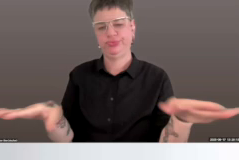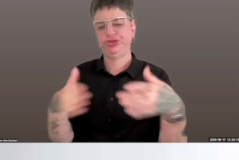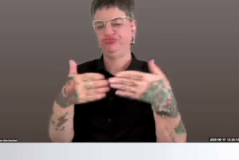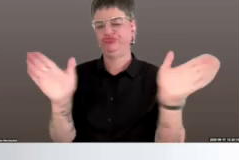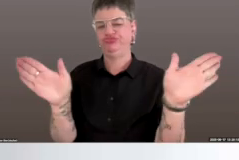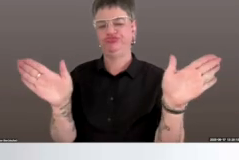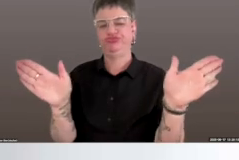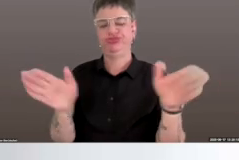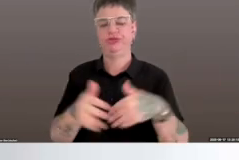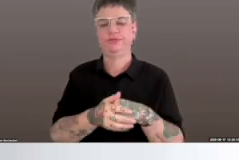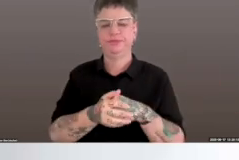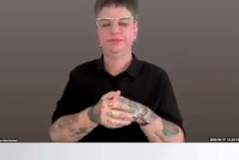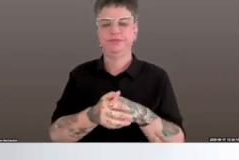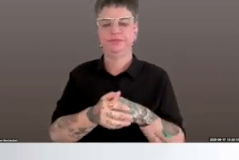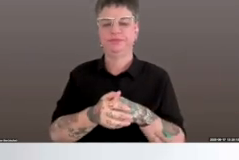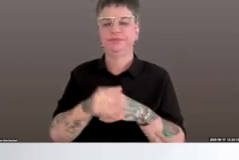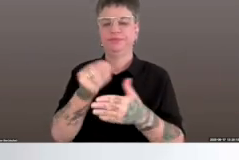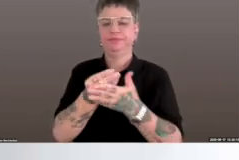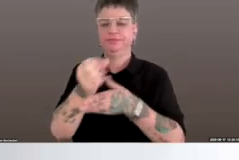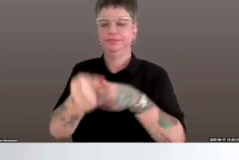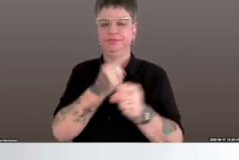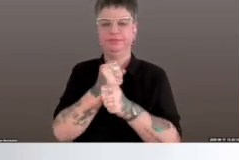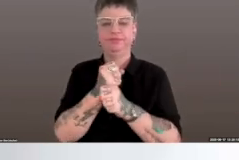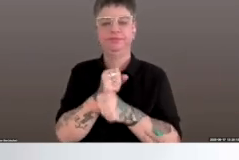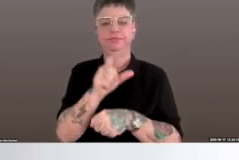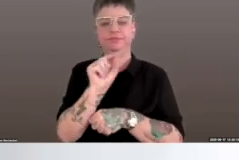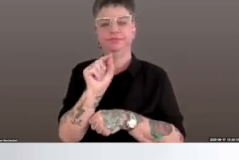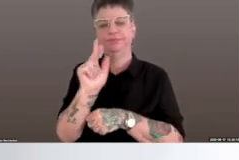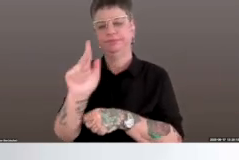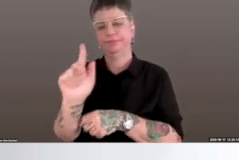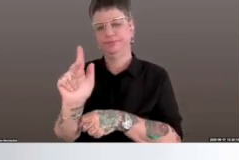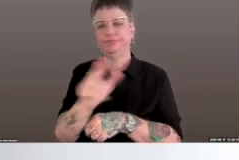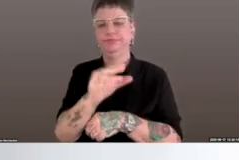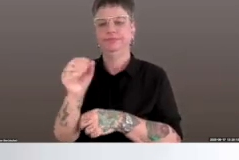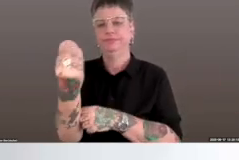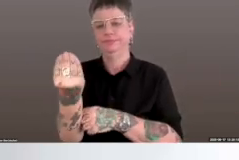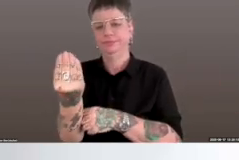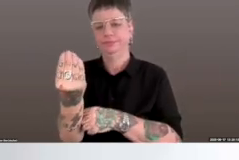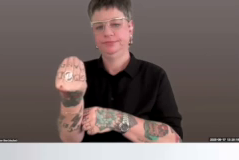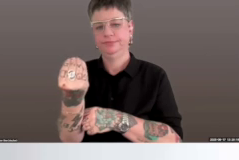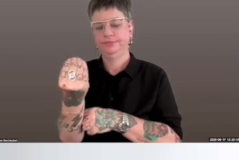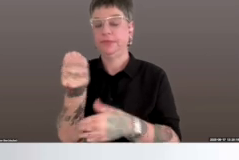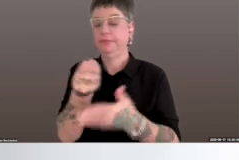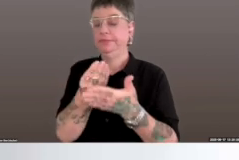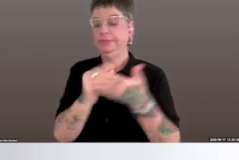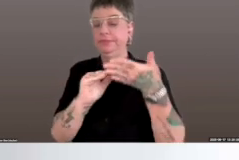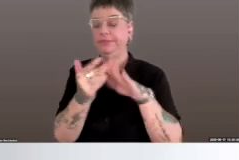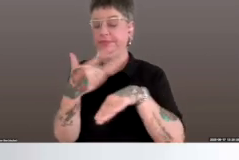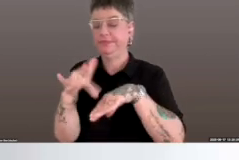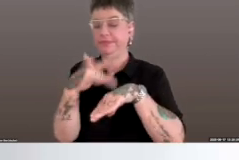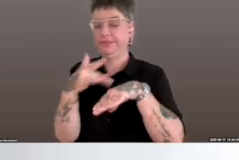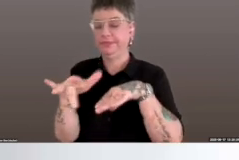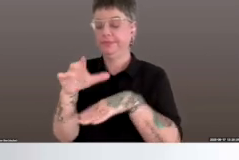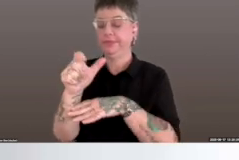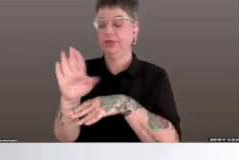fiscal year 2013-14, greenhouse gas reduction funds became available, and CARB was directed